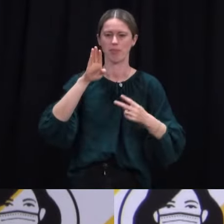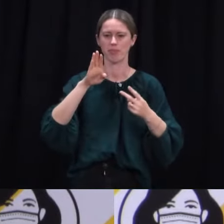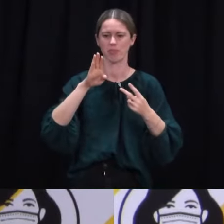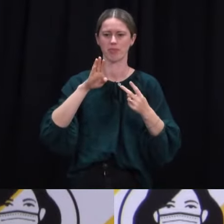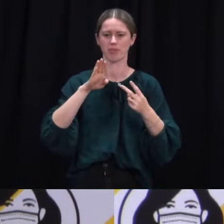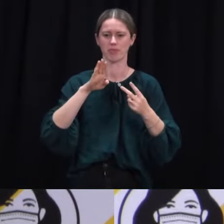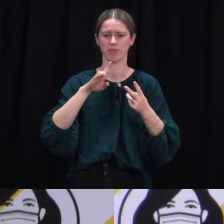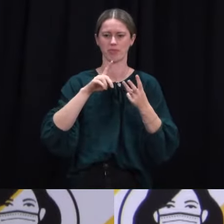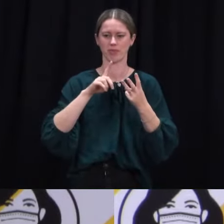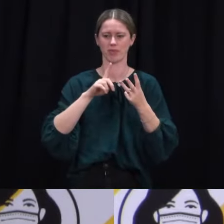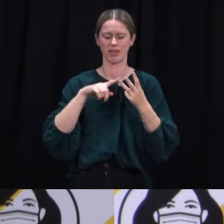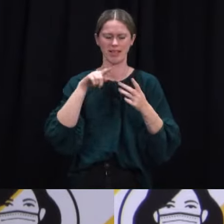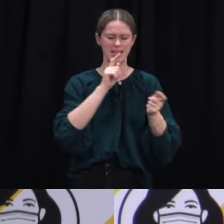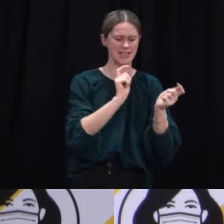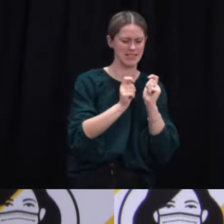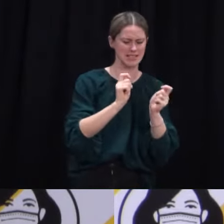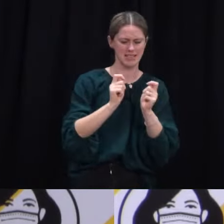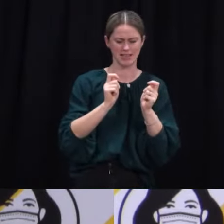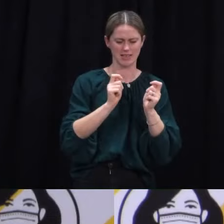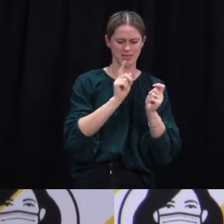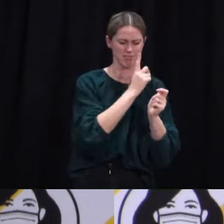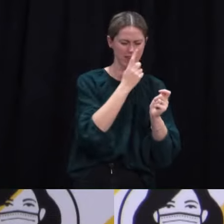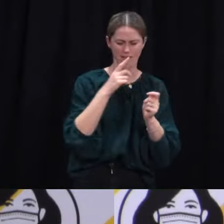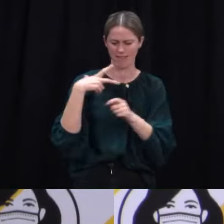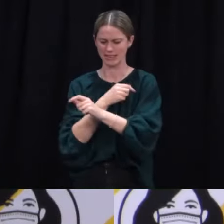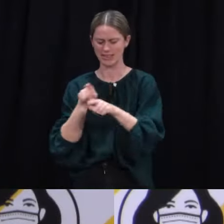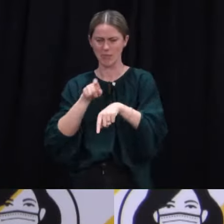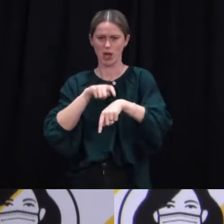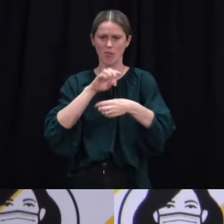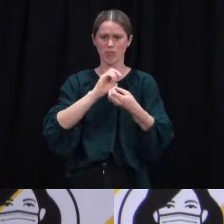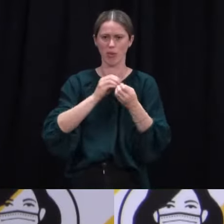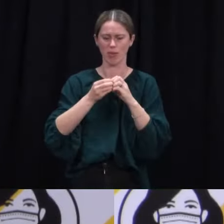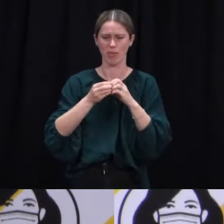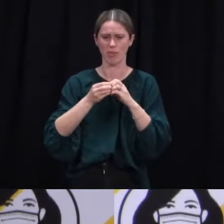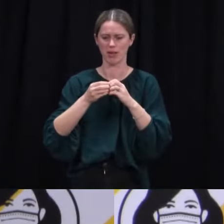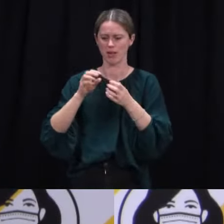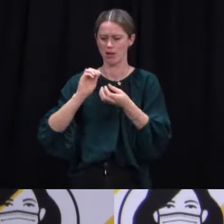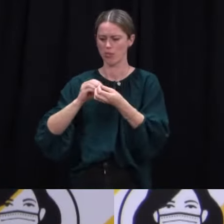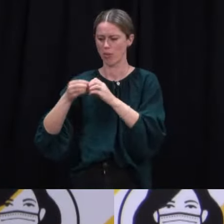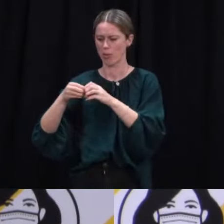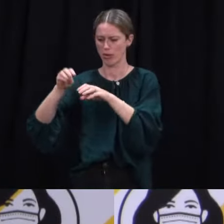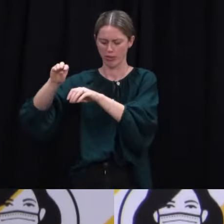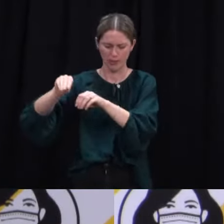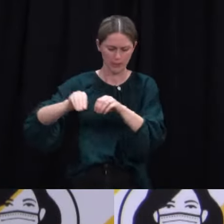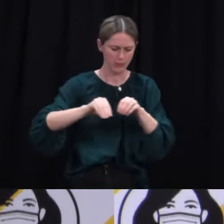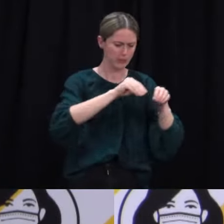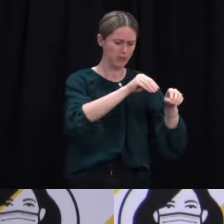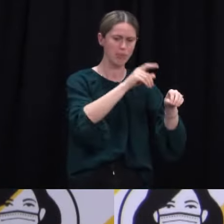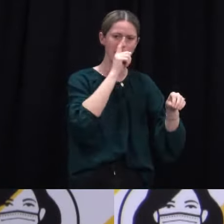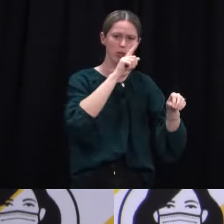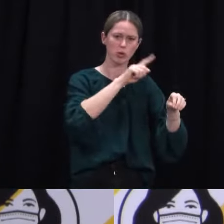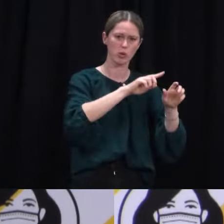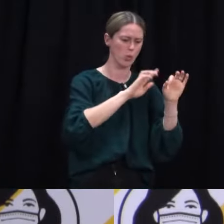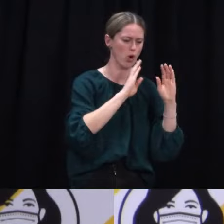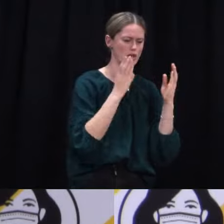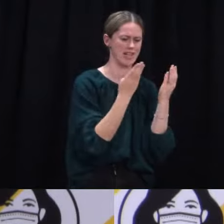test and vaccinate at the same time, you've got issues with transporting people to quarantine. What exactly has been stress tested and prepared for in recent